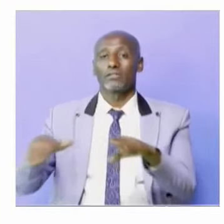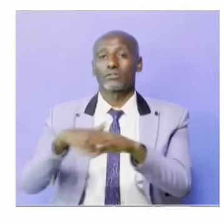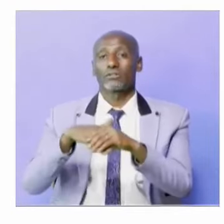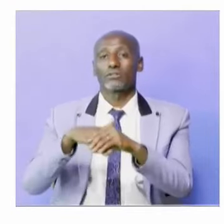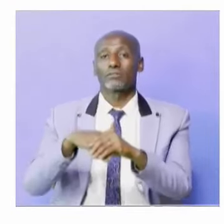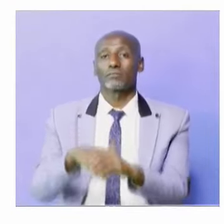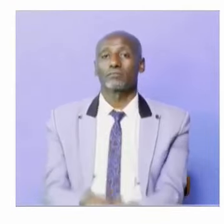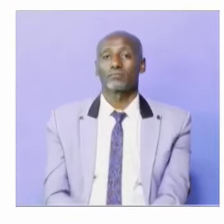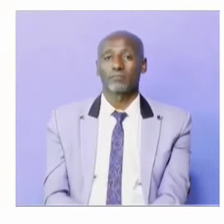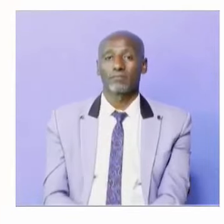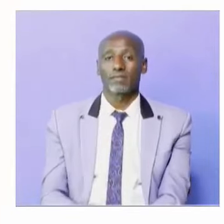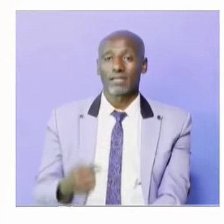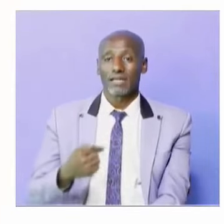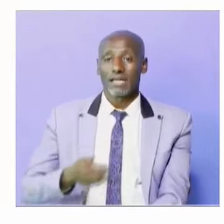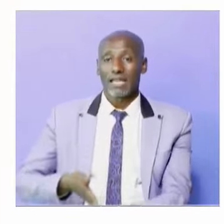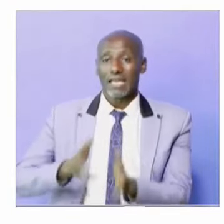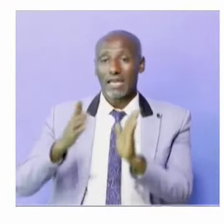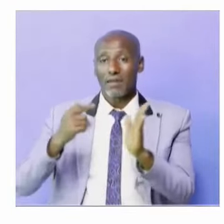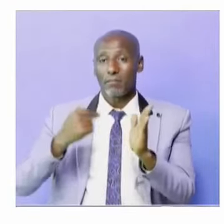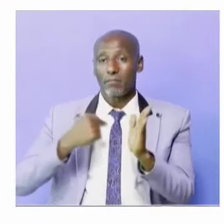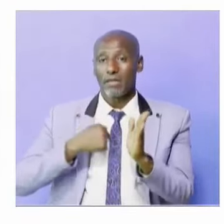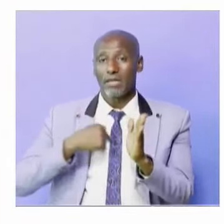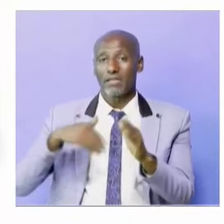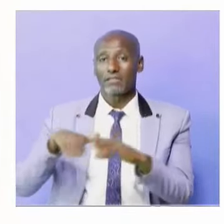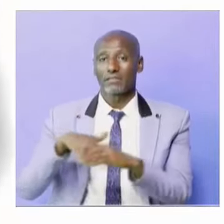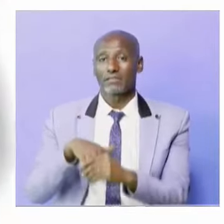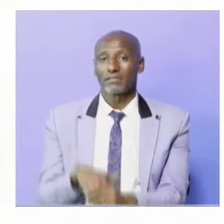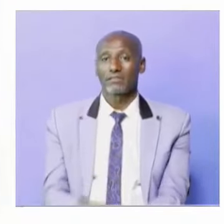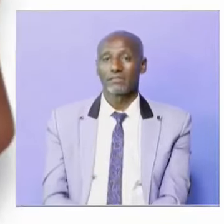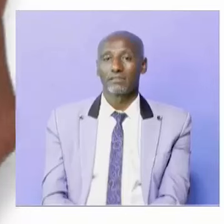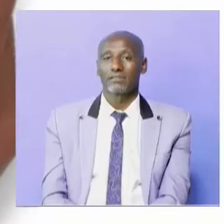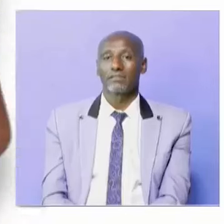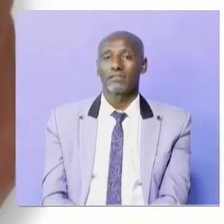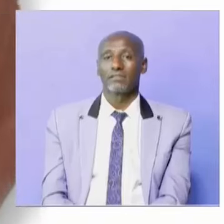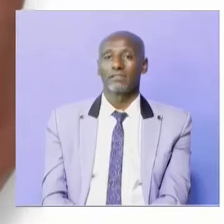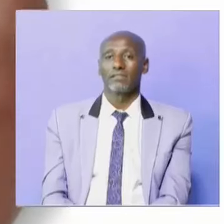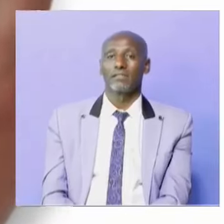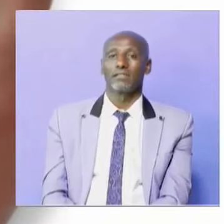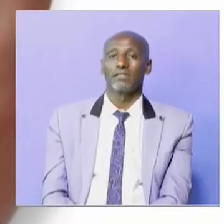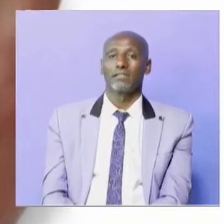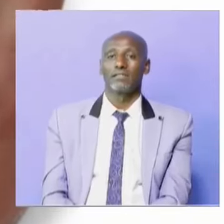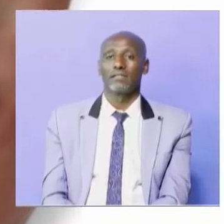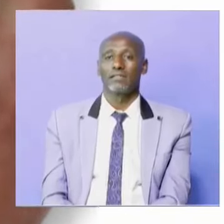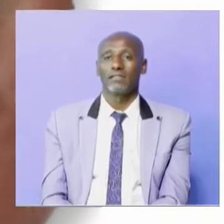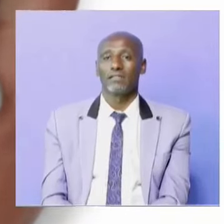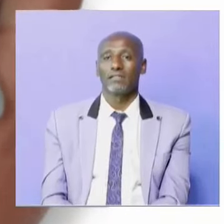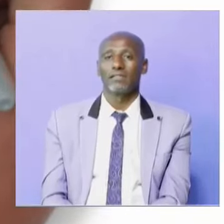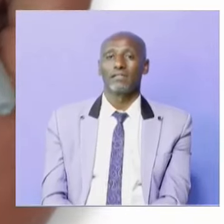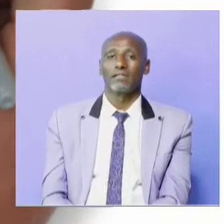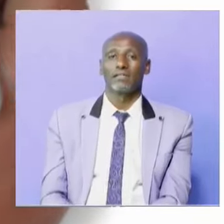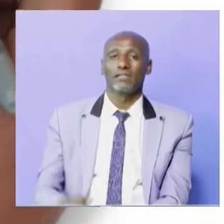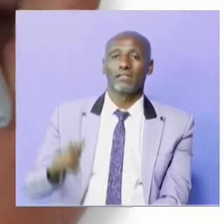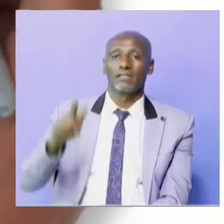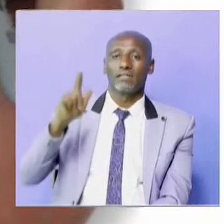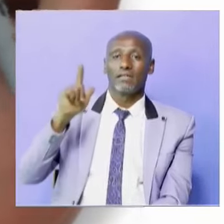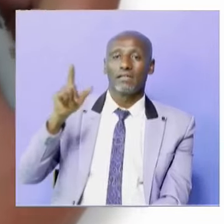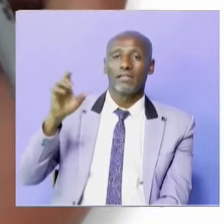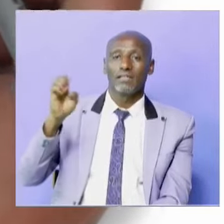Look, I said, let me, okay? Let me. Here, when it is in written form, we have to